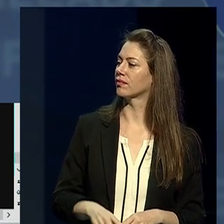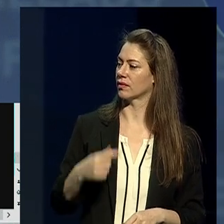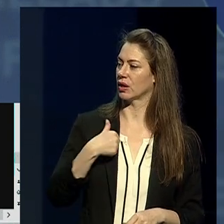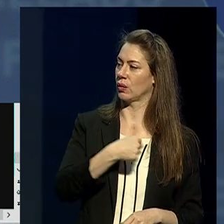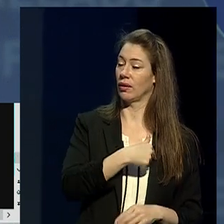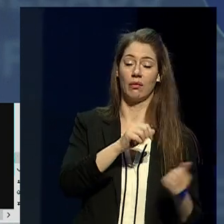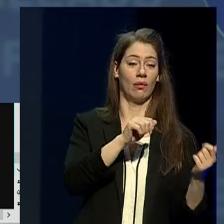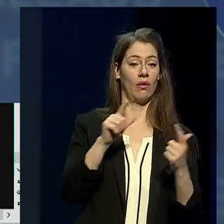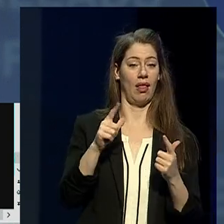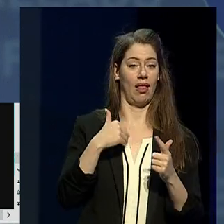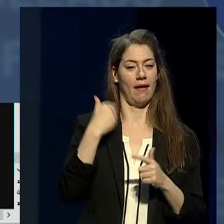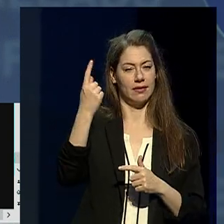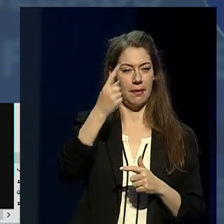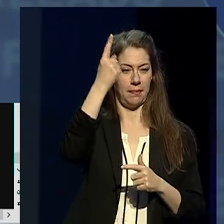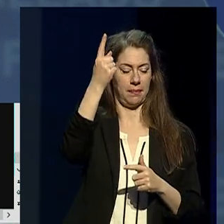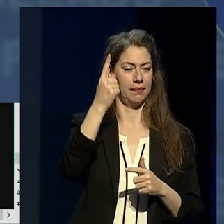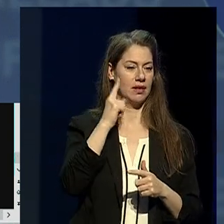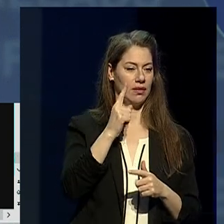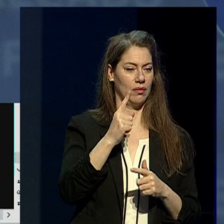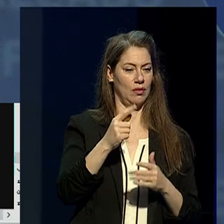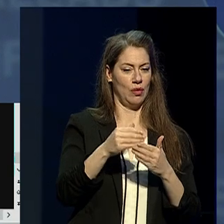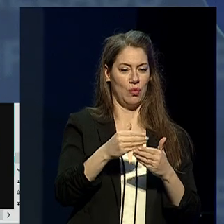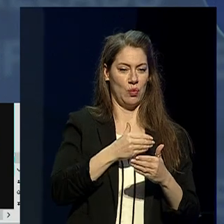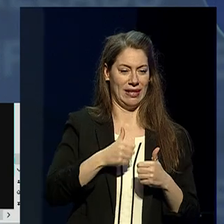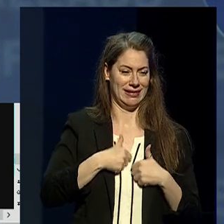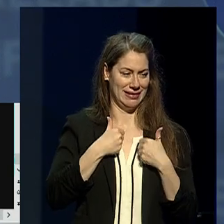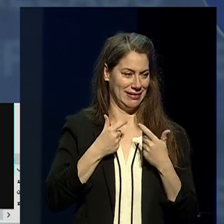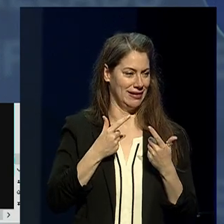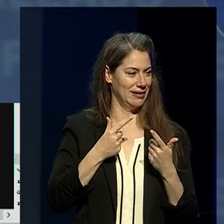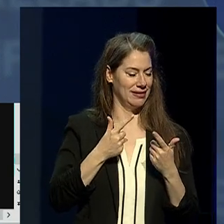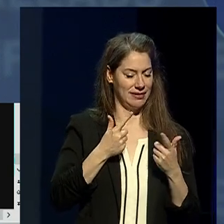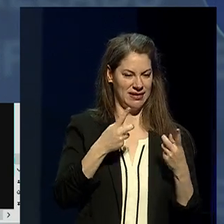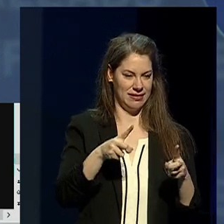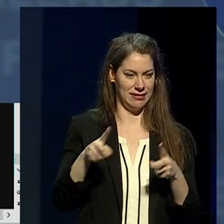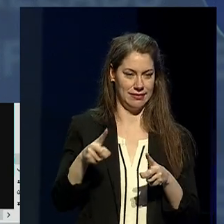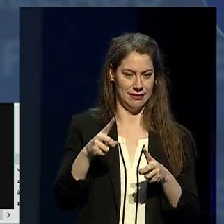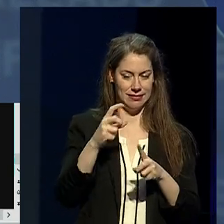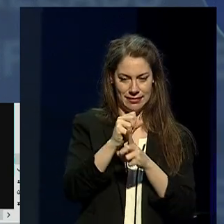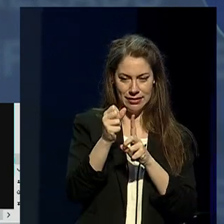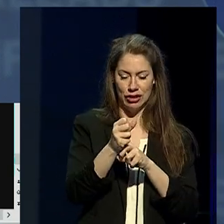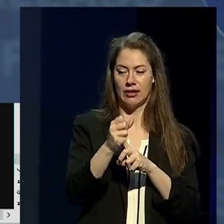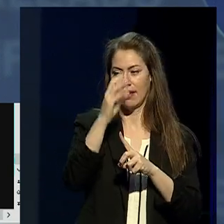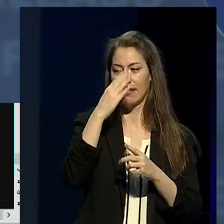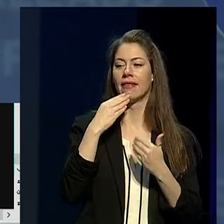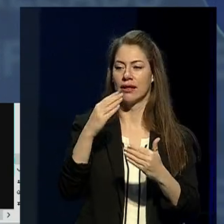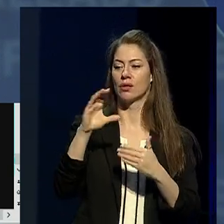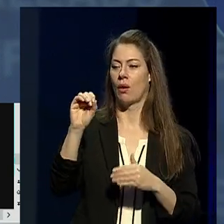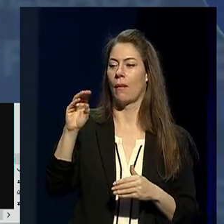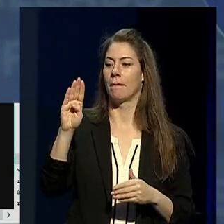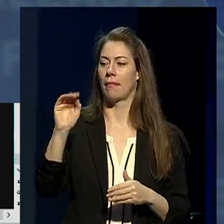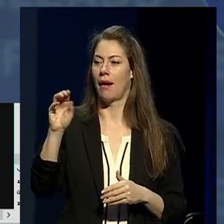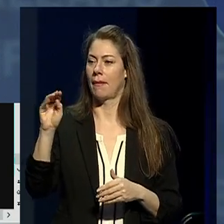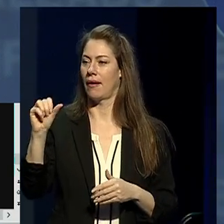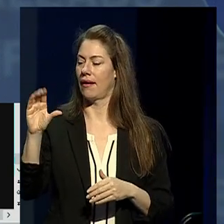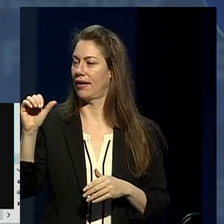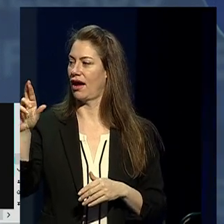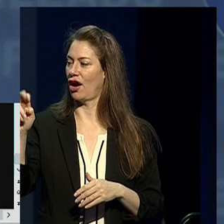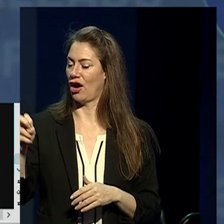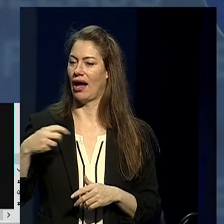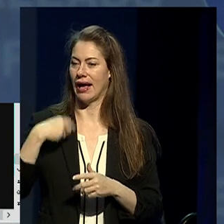We all have some sort of pre-existing condition, and thanks to Obamacare, I know my family and I sleep better at